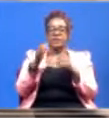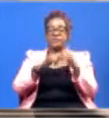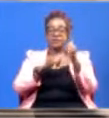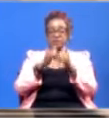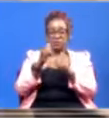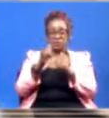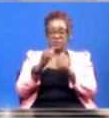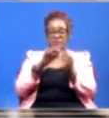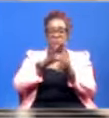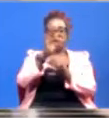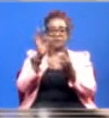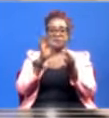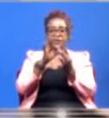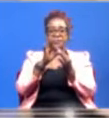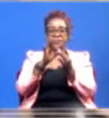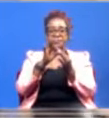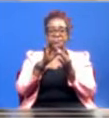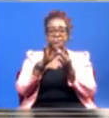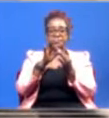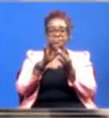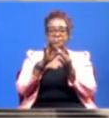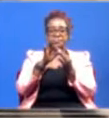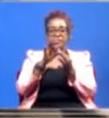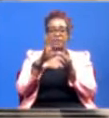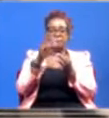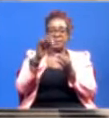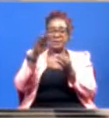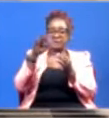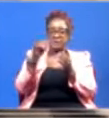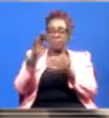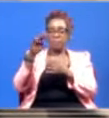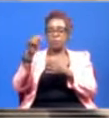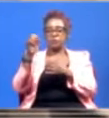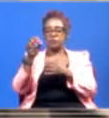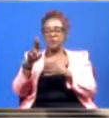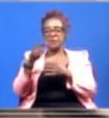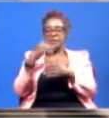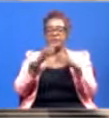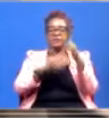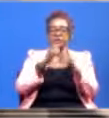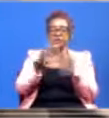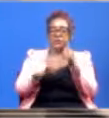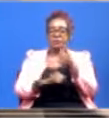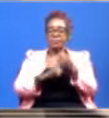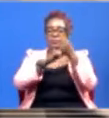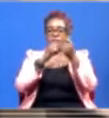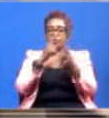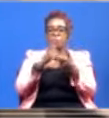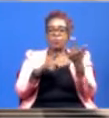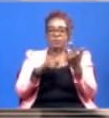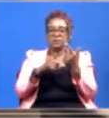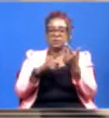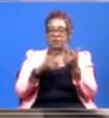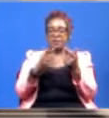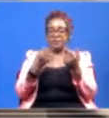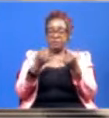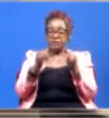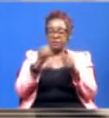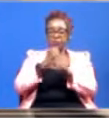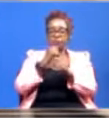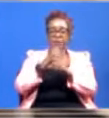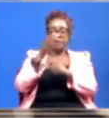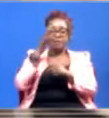infrastructure, specifically and only. So the bricks, the mortar, the infrastructure that supports what STL is trying to do in